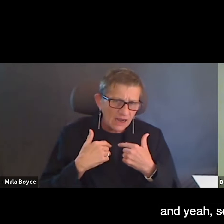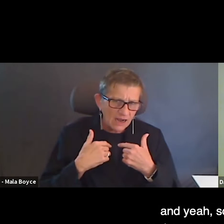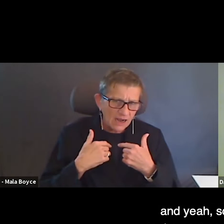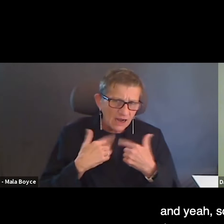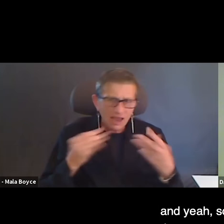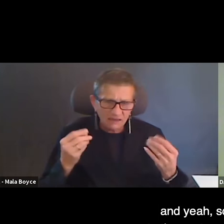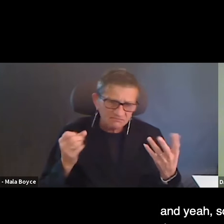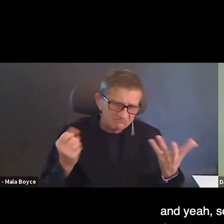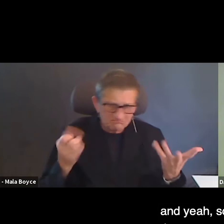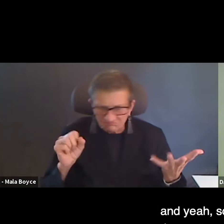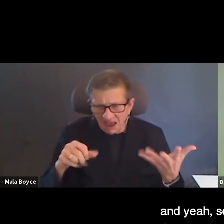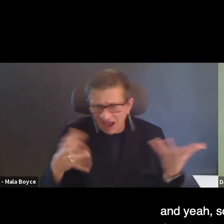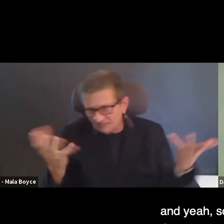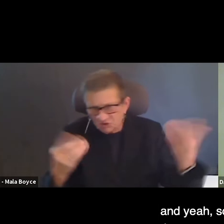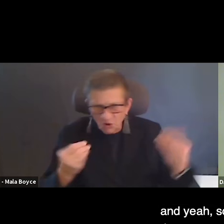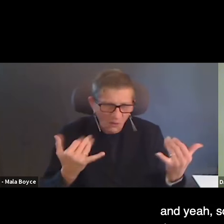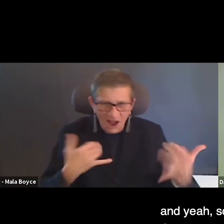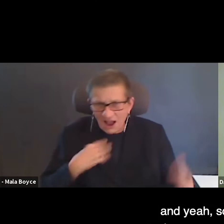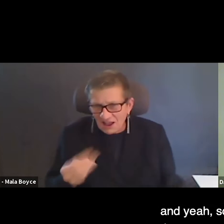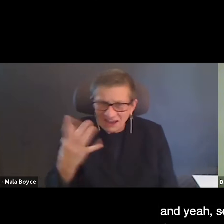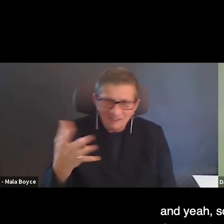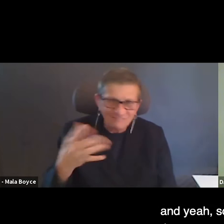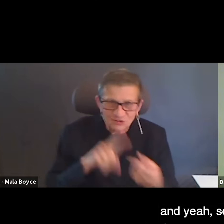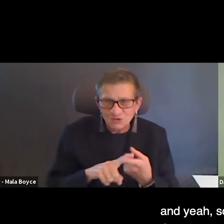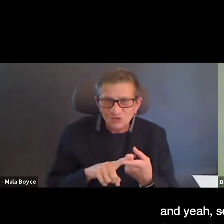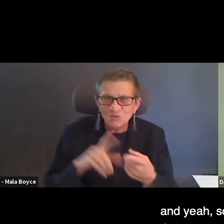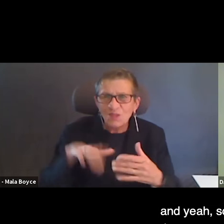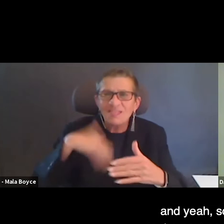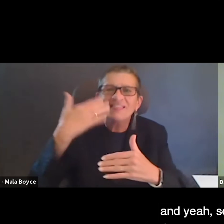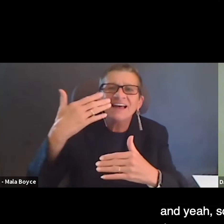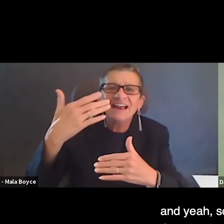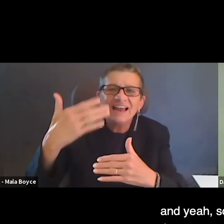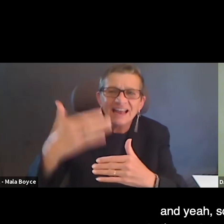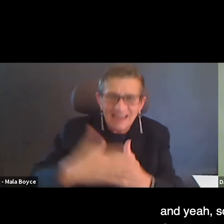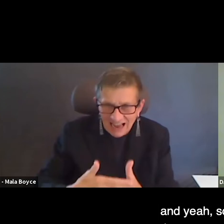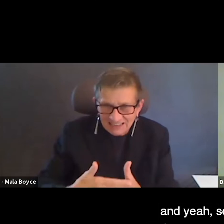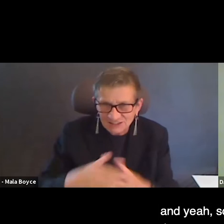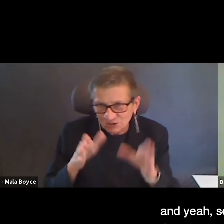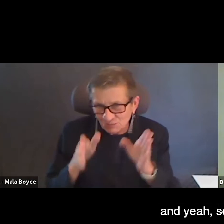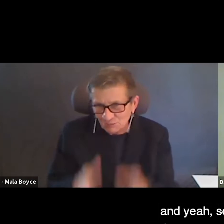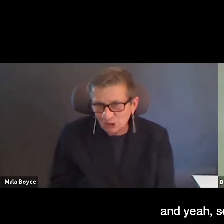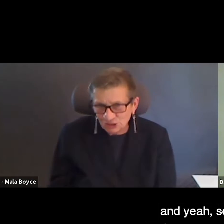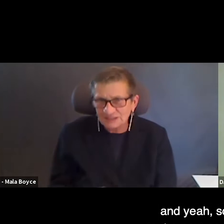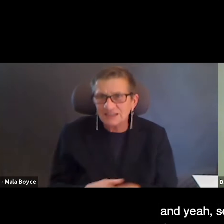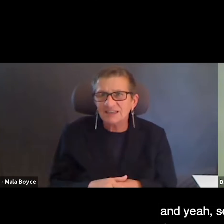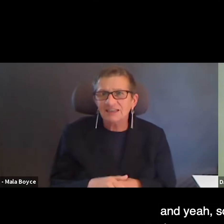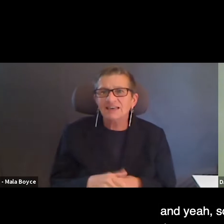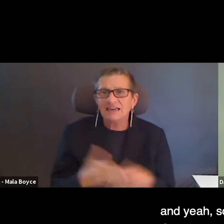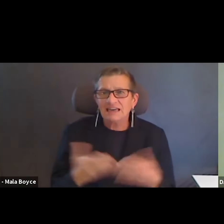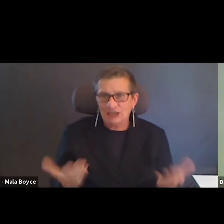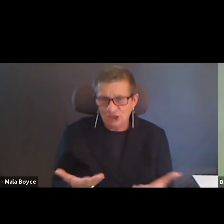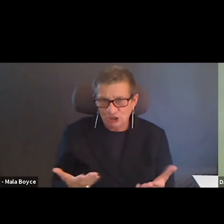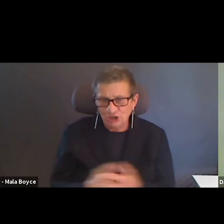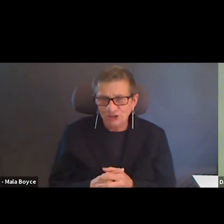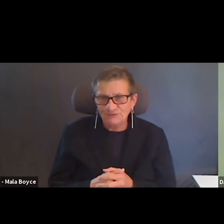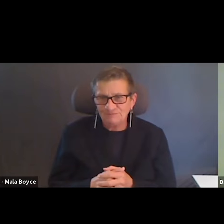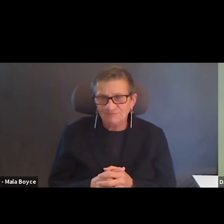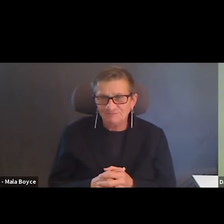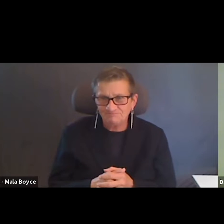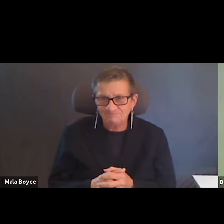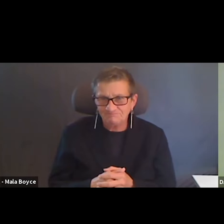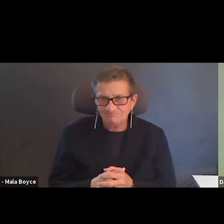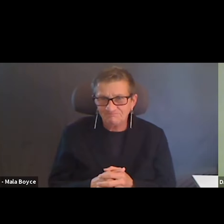yeah, so I'll give it to the next person along here,